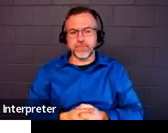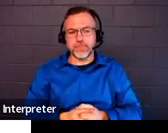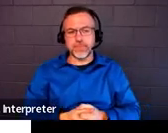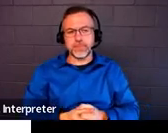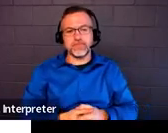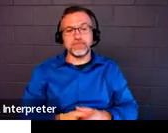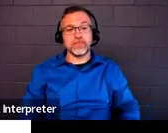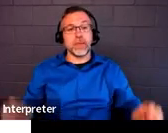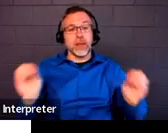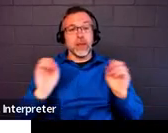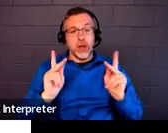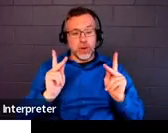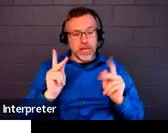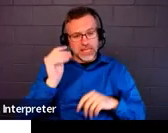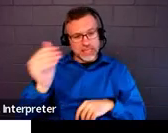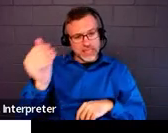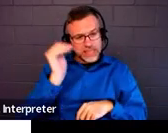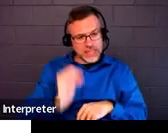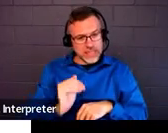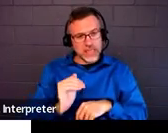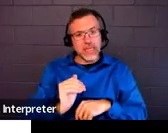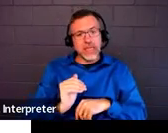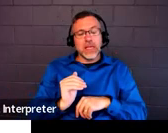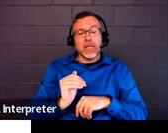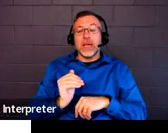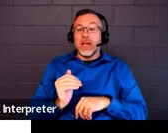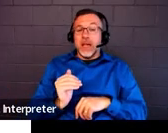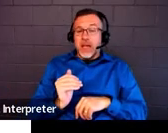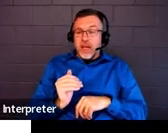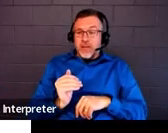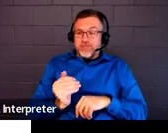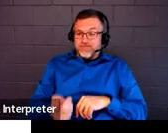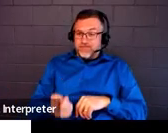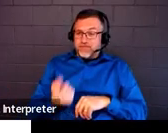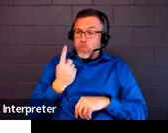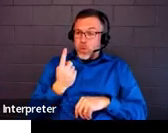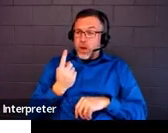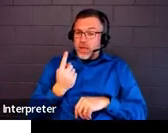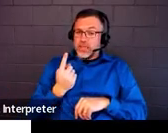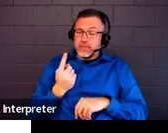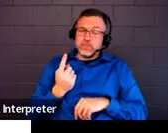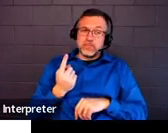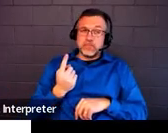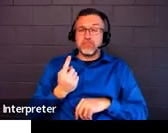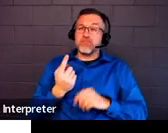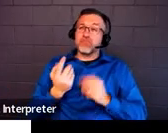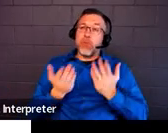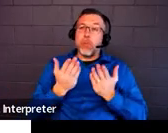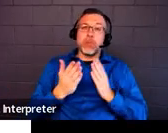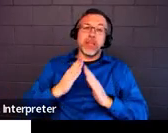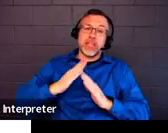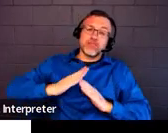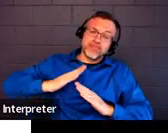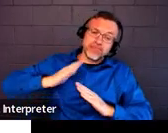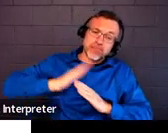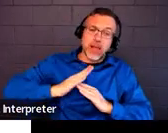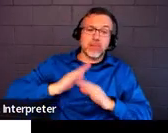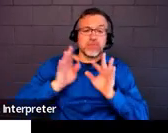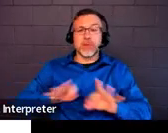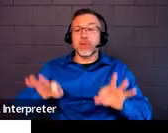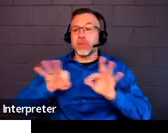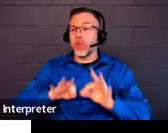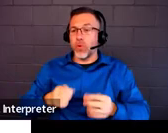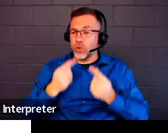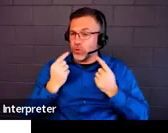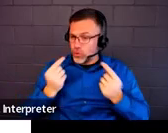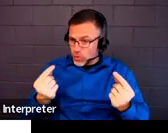Okay, and continuing on, one of the most important things, really the most important thing to do, is to confirm